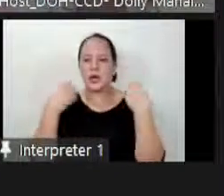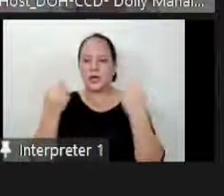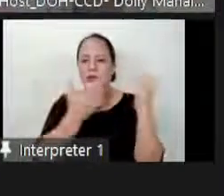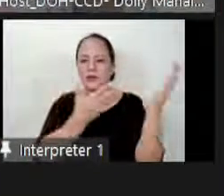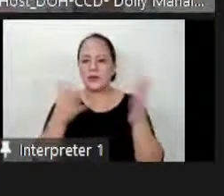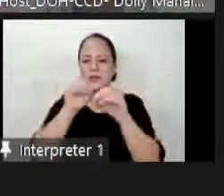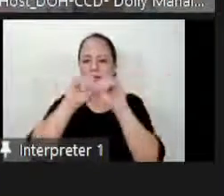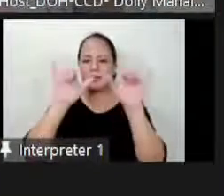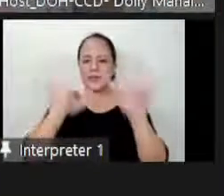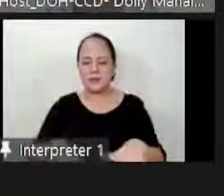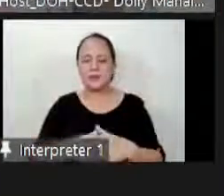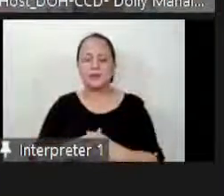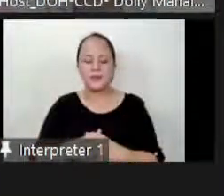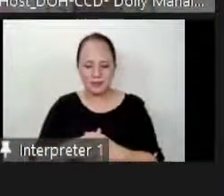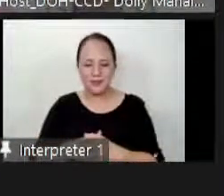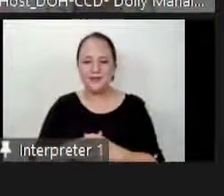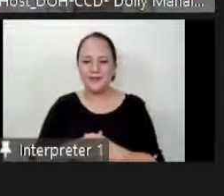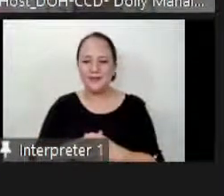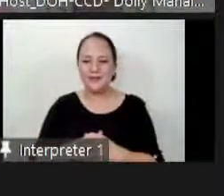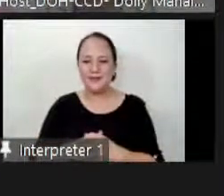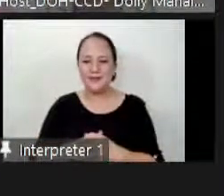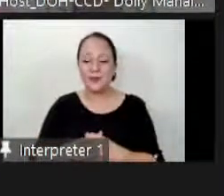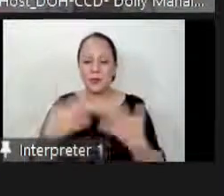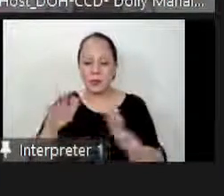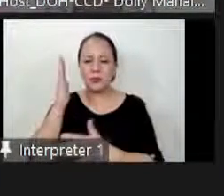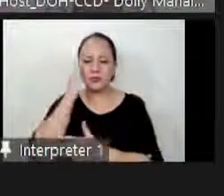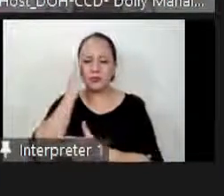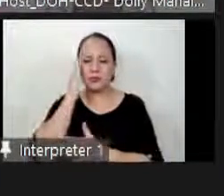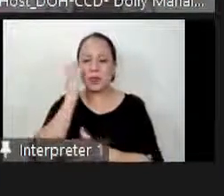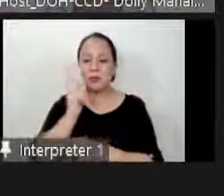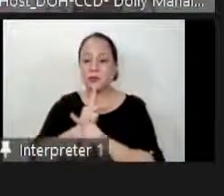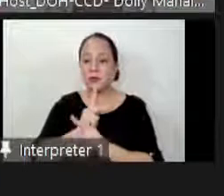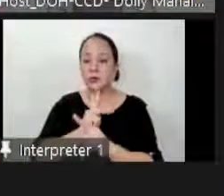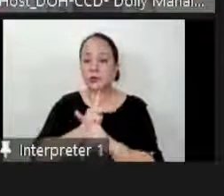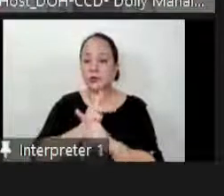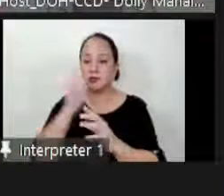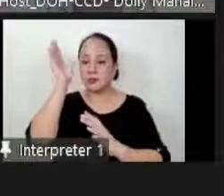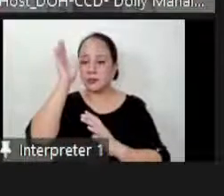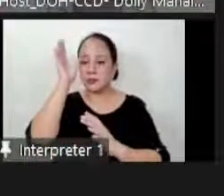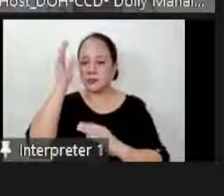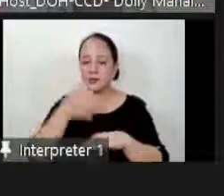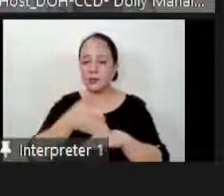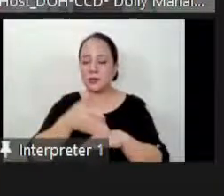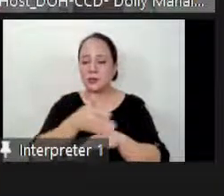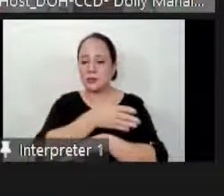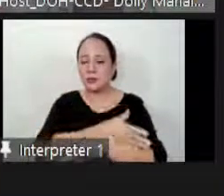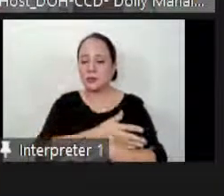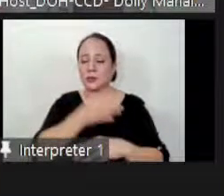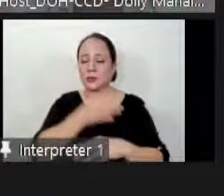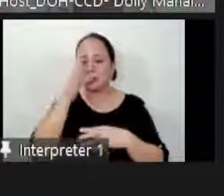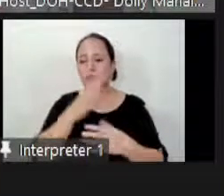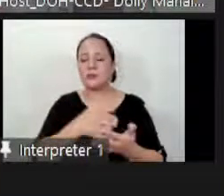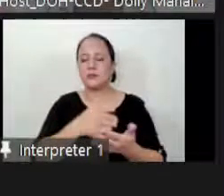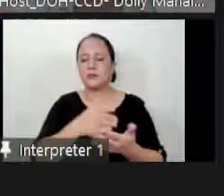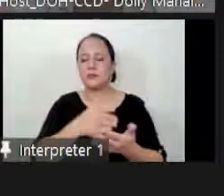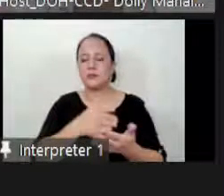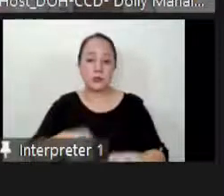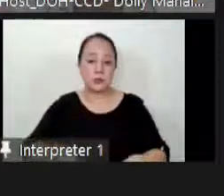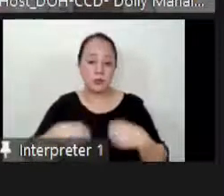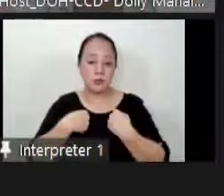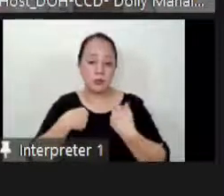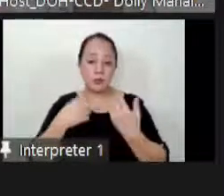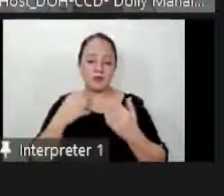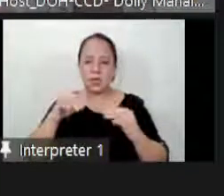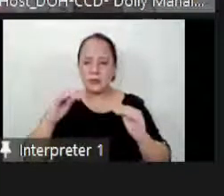system. We know that preventing cancer and improving cancer survivorship requires the scaling up